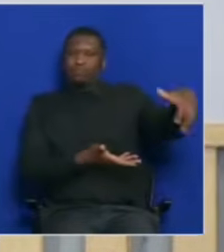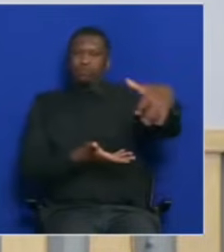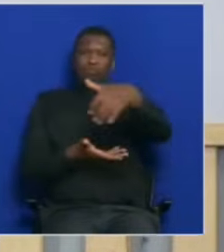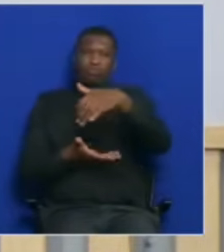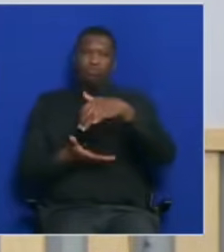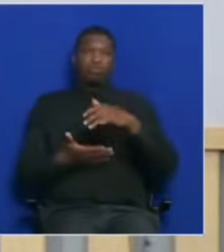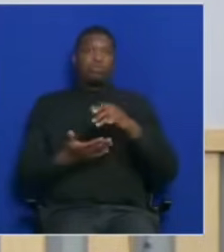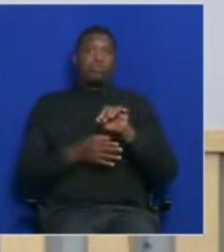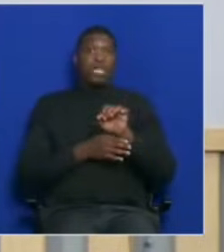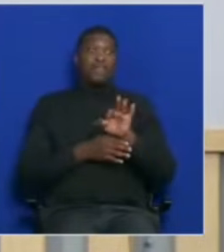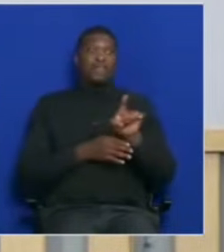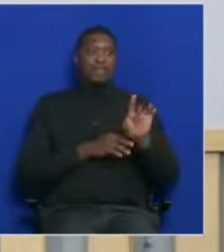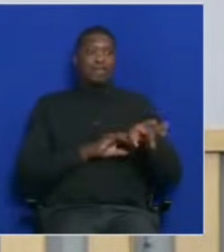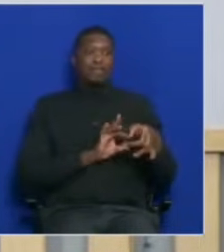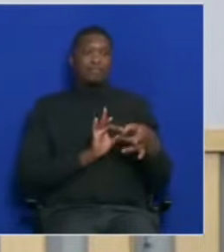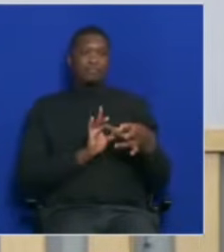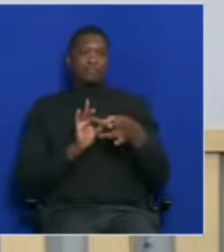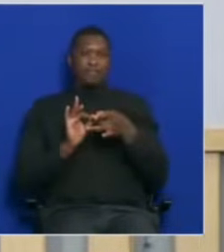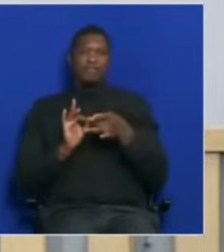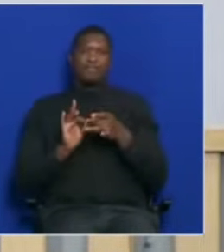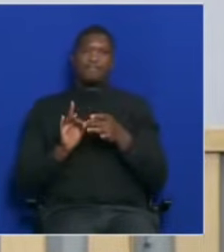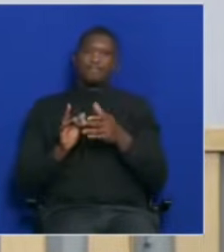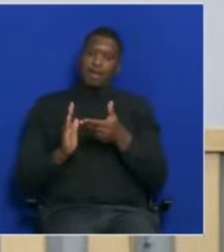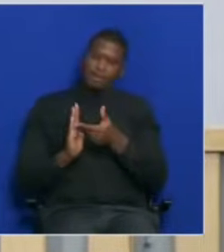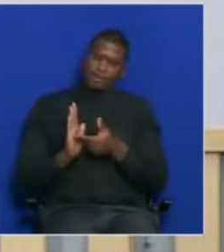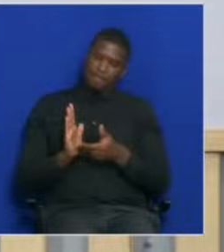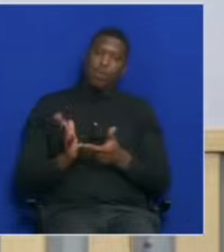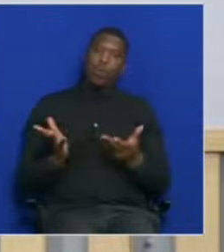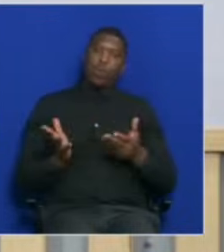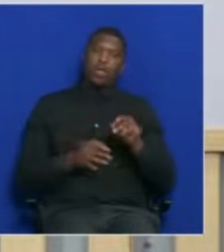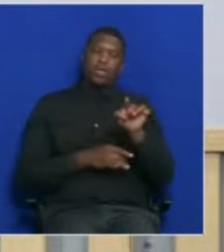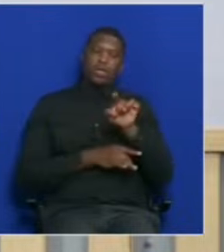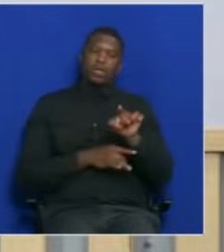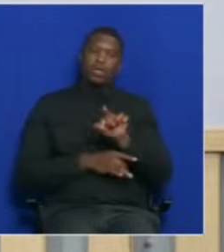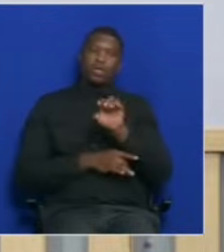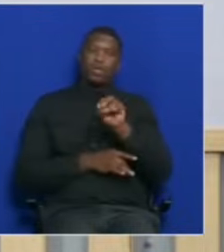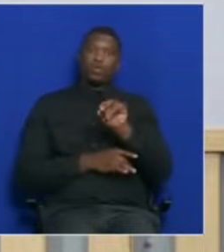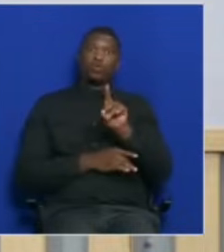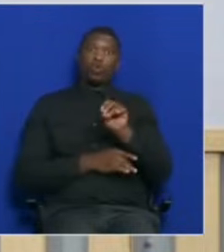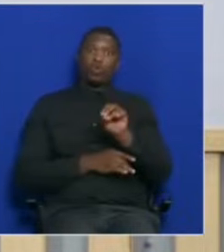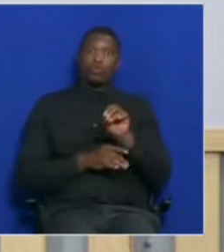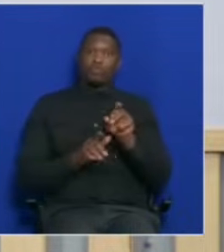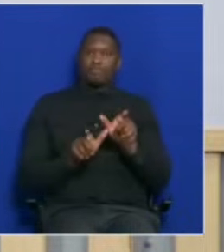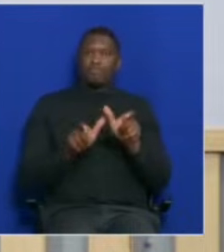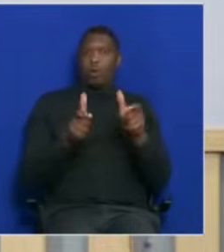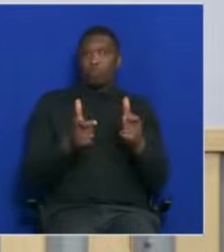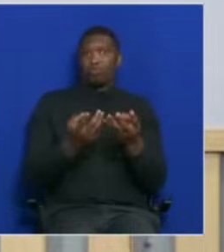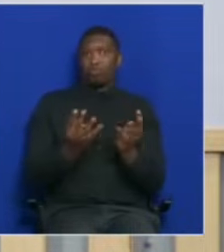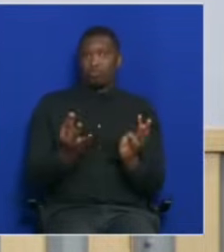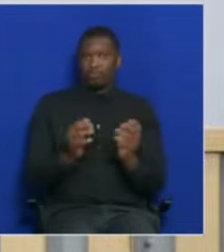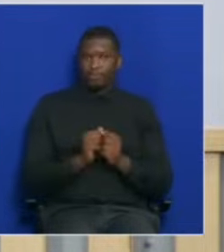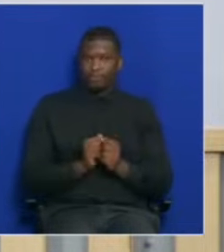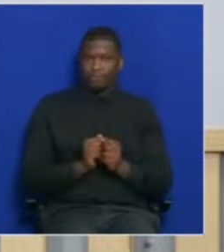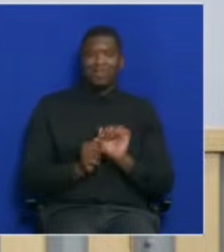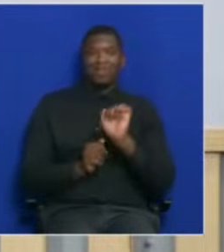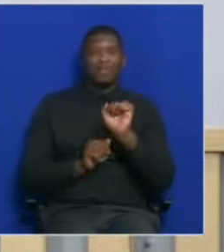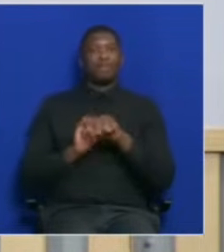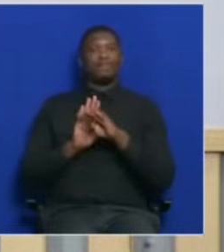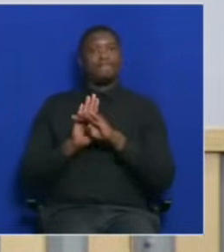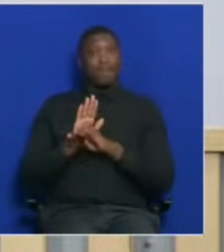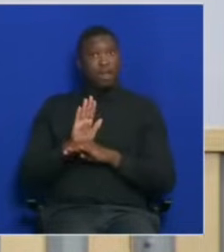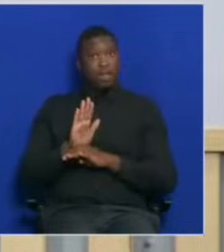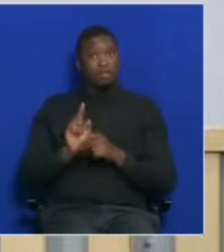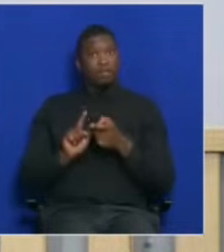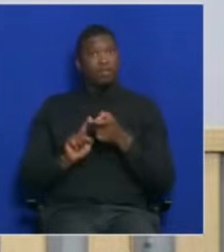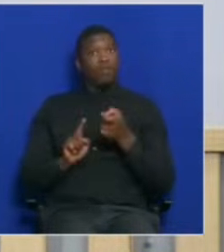being traversed at Zondo to come to the ID. Now that list came as a result of matters that